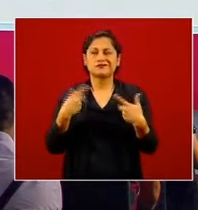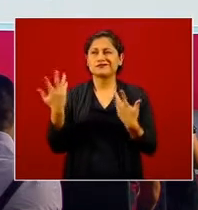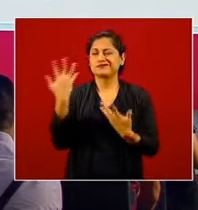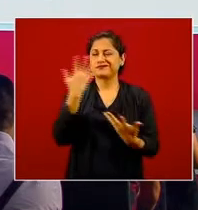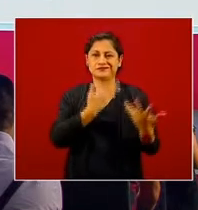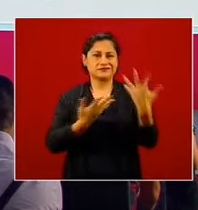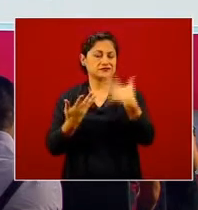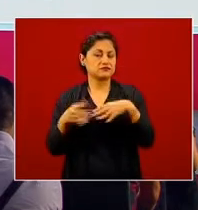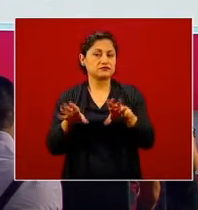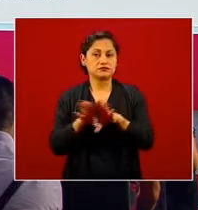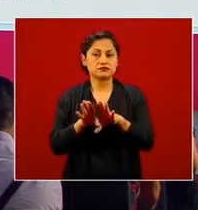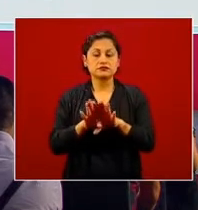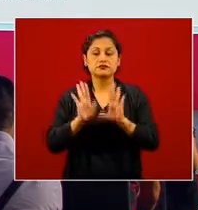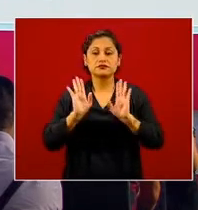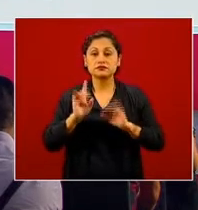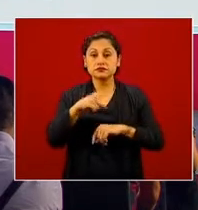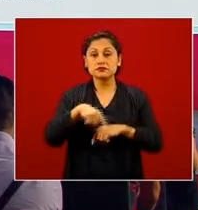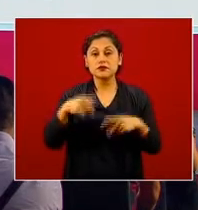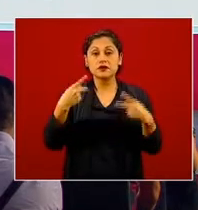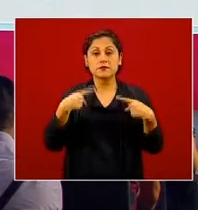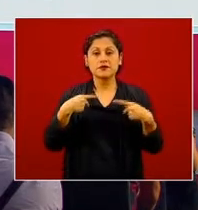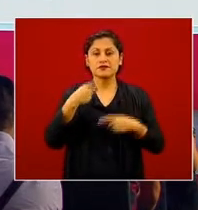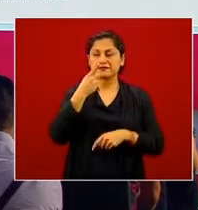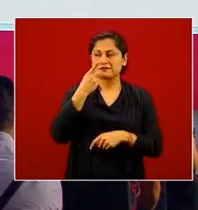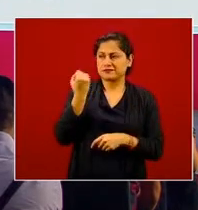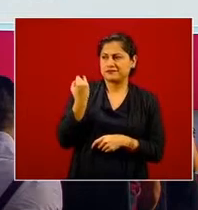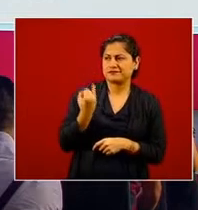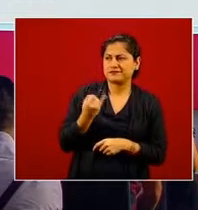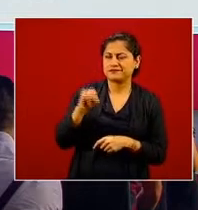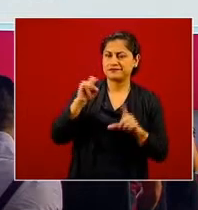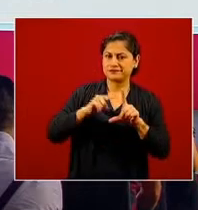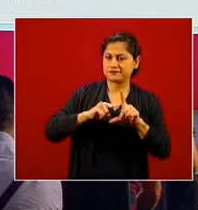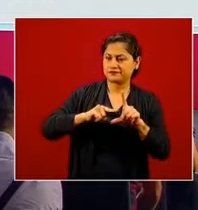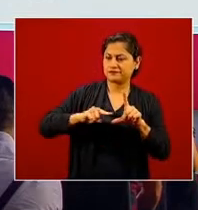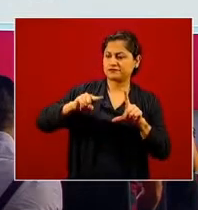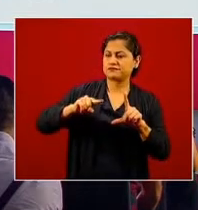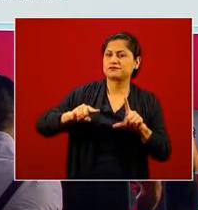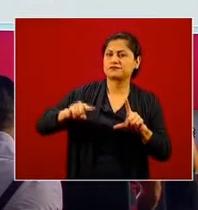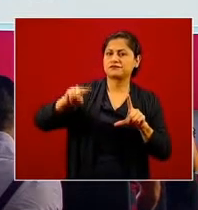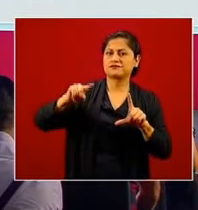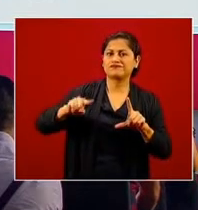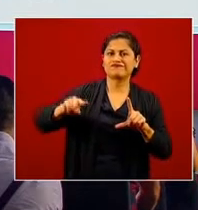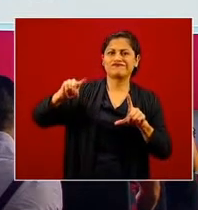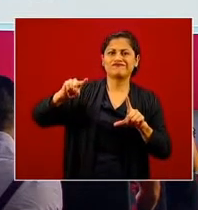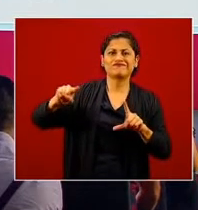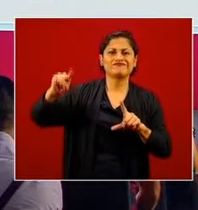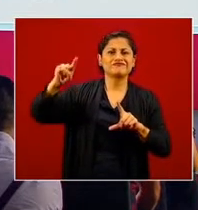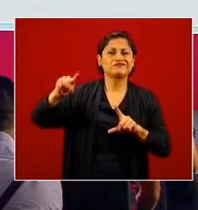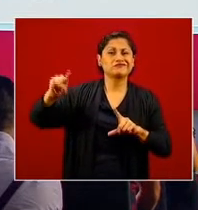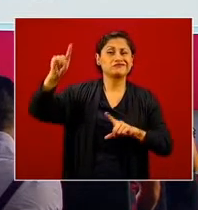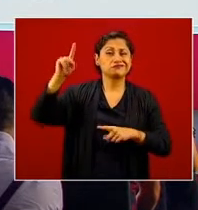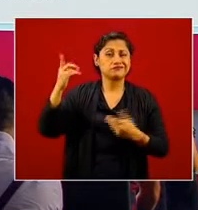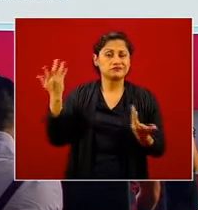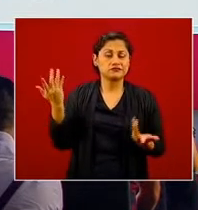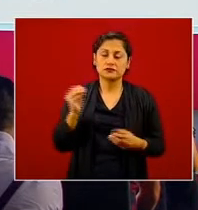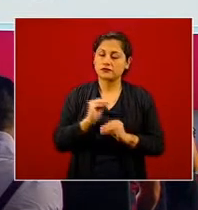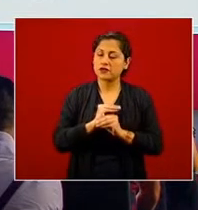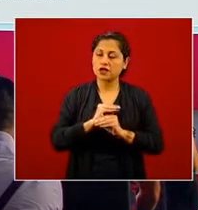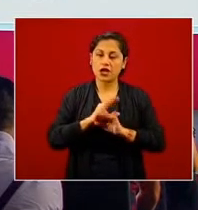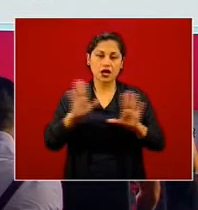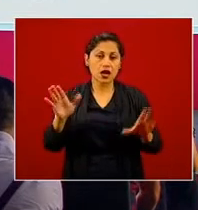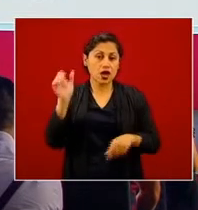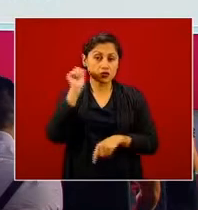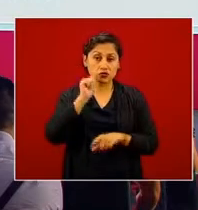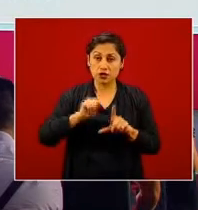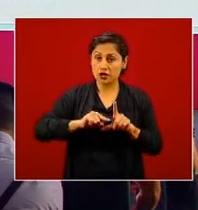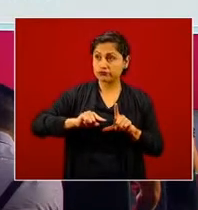happen? Some people have been very confused about this. They've said, where is it flattening if this curve just keeps going up, up,